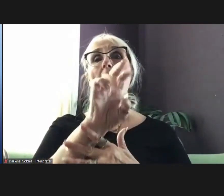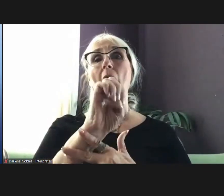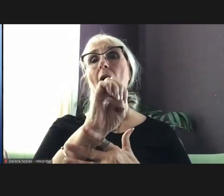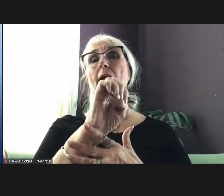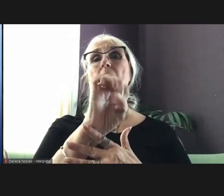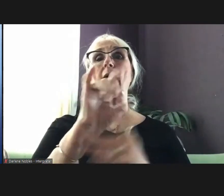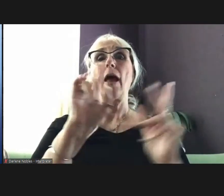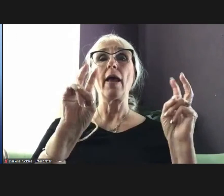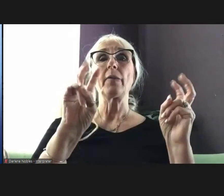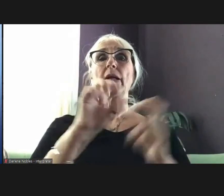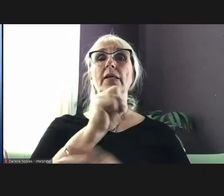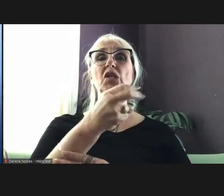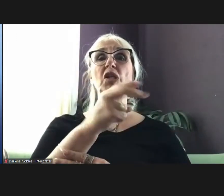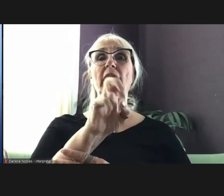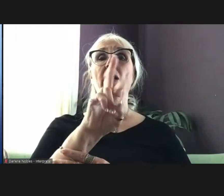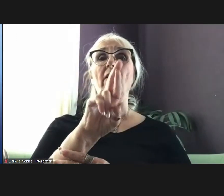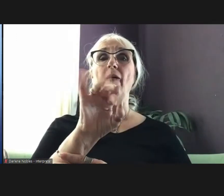budget.